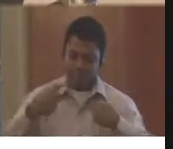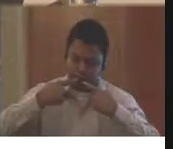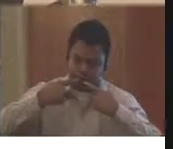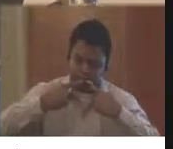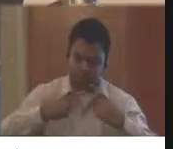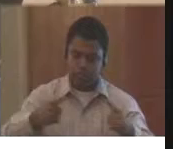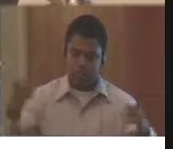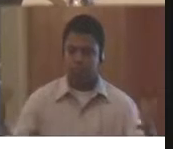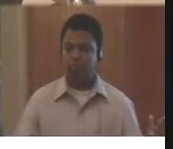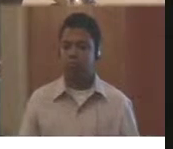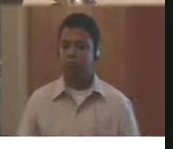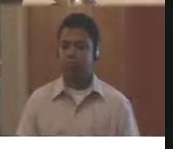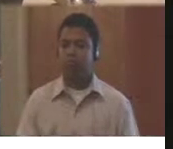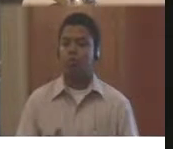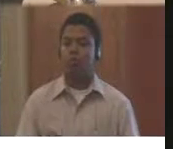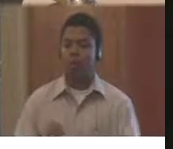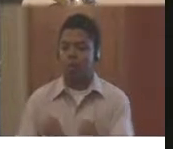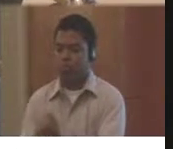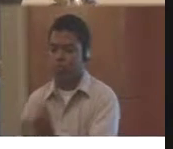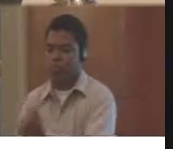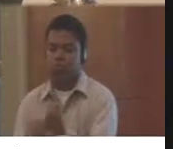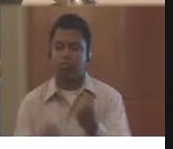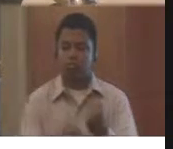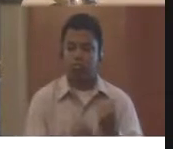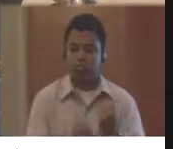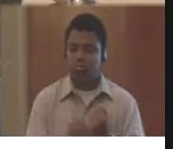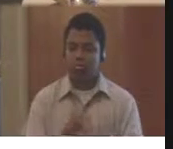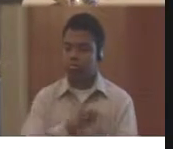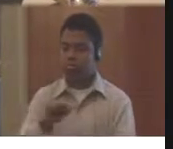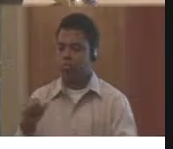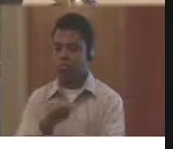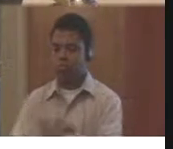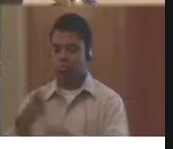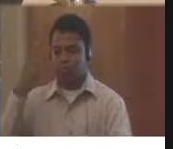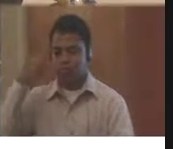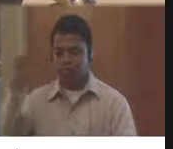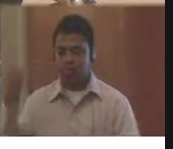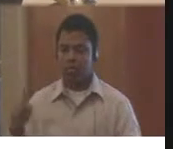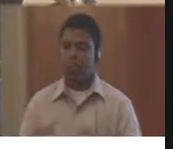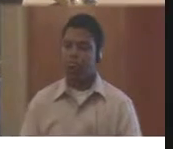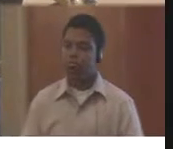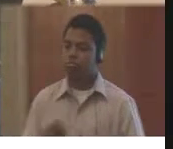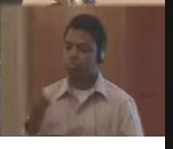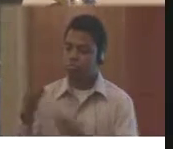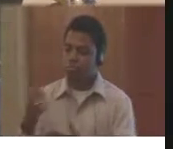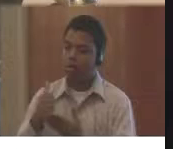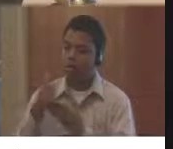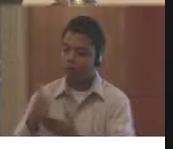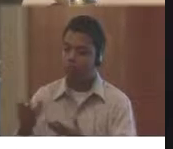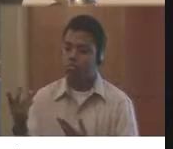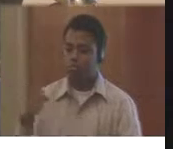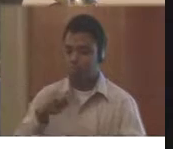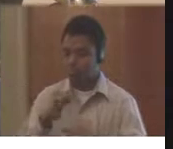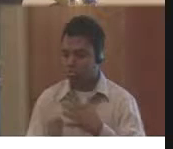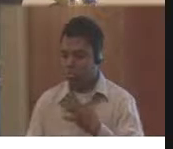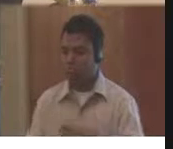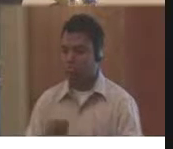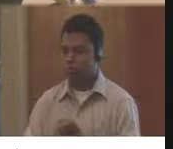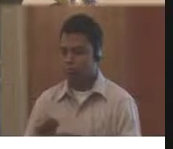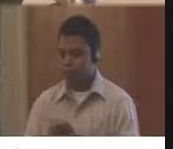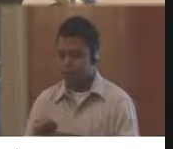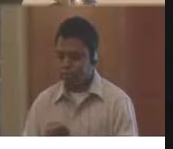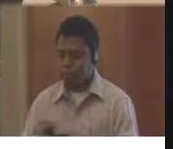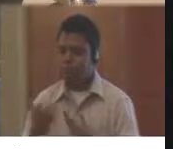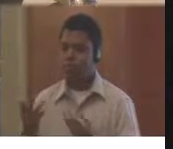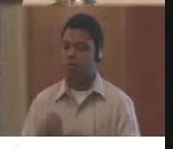Foster horizontal and triangular cooperation to favor the exchange of good practices and stimulate strengthening local, national,